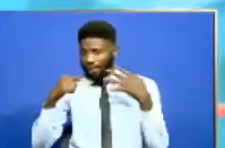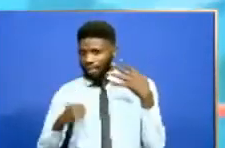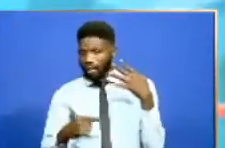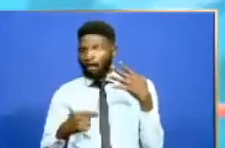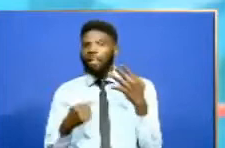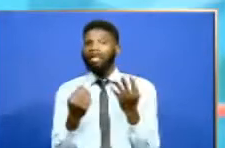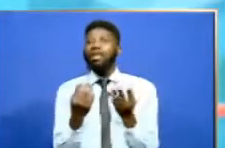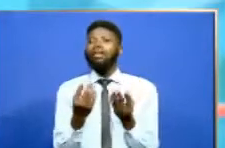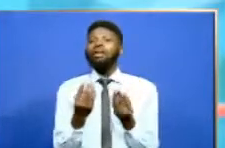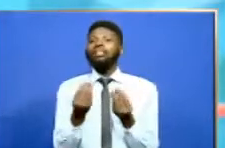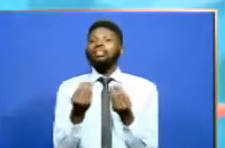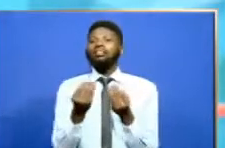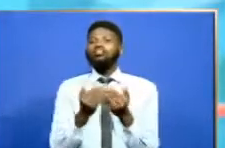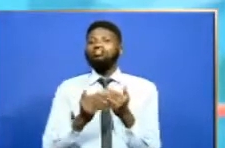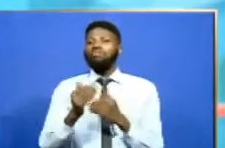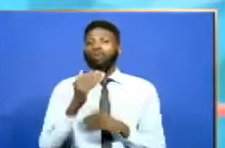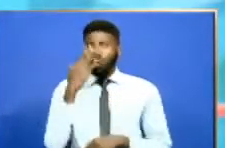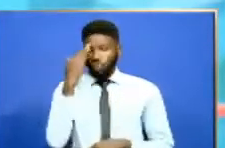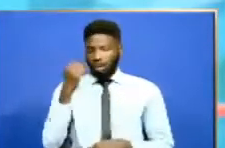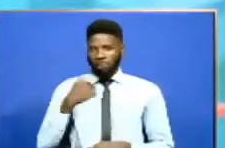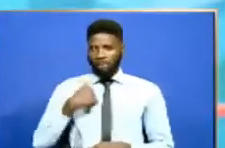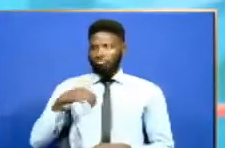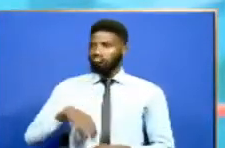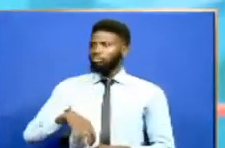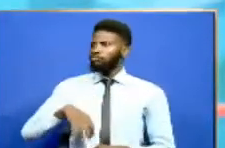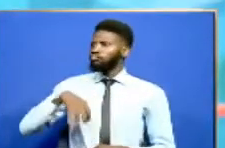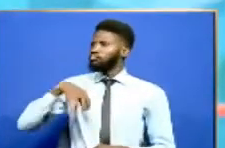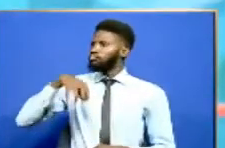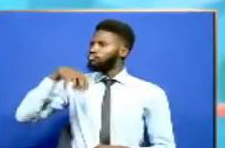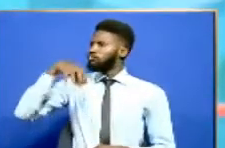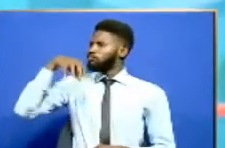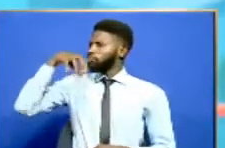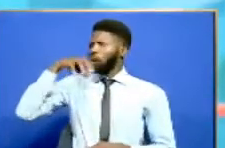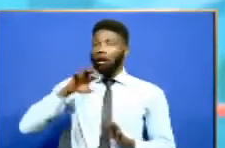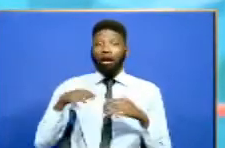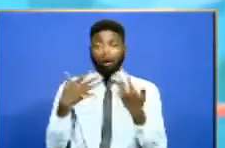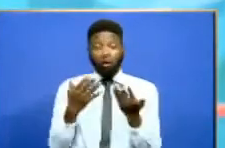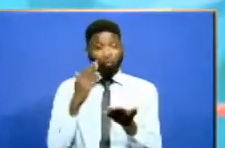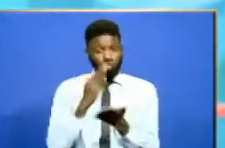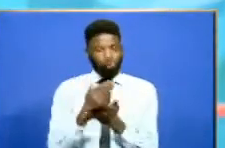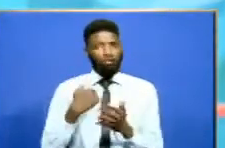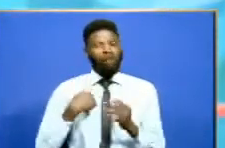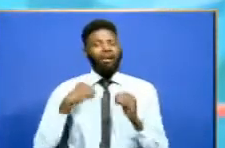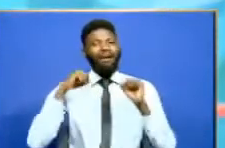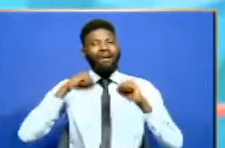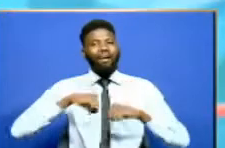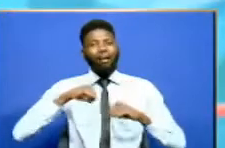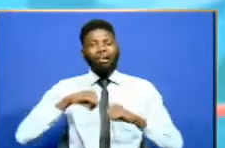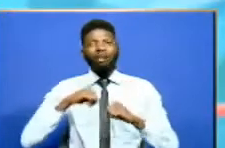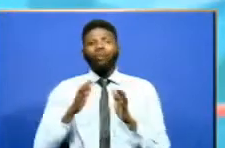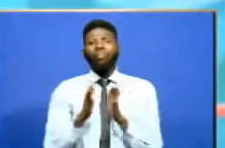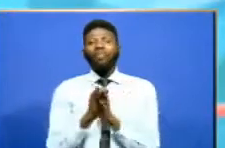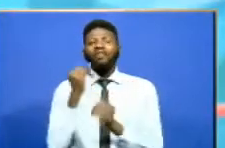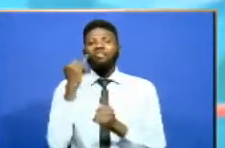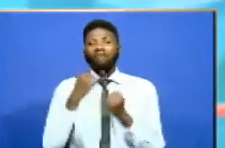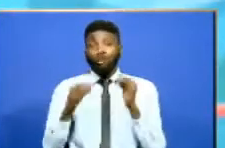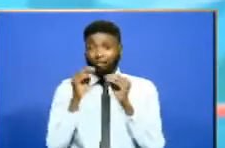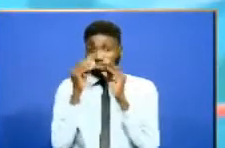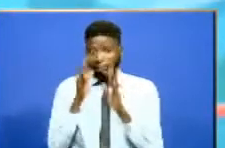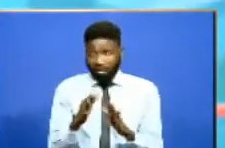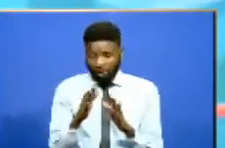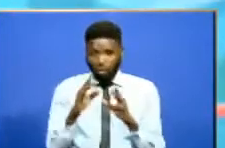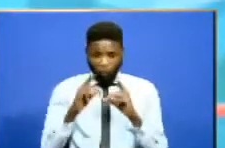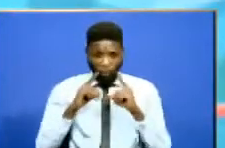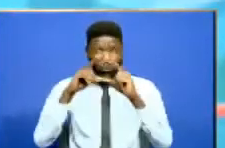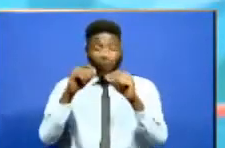by especially my upbringing. And that's why I agree totally with the last speaker who told us that it all matters